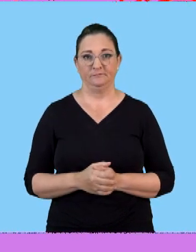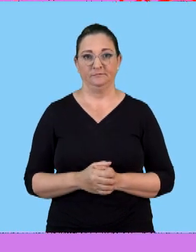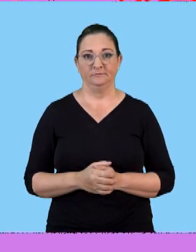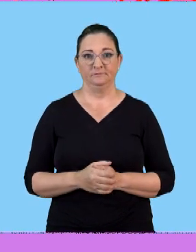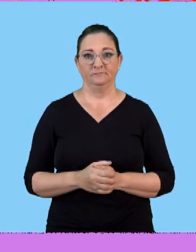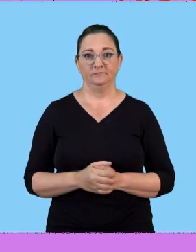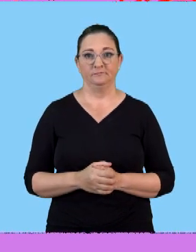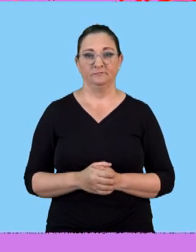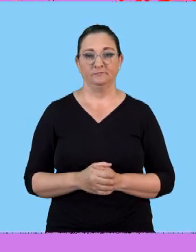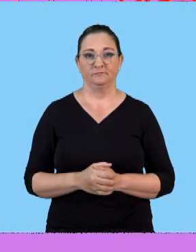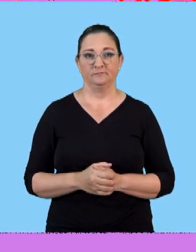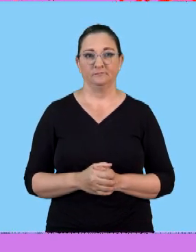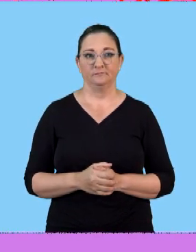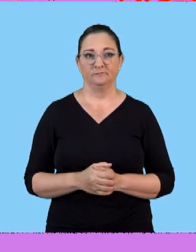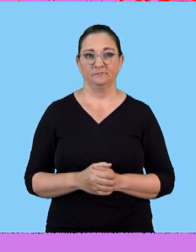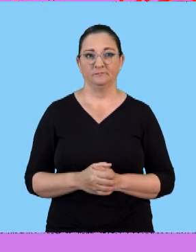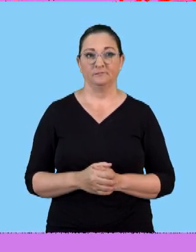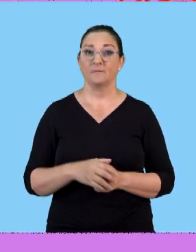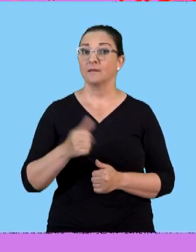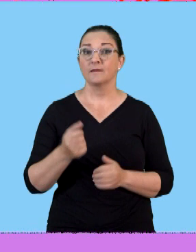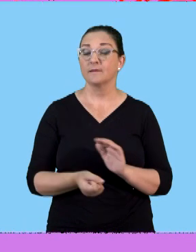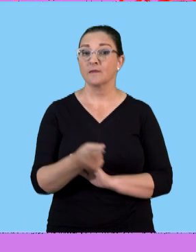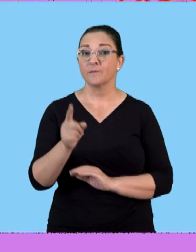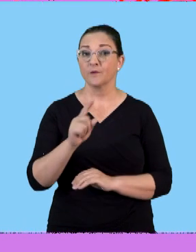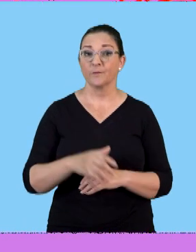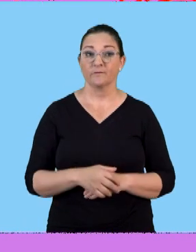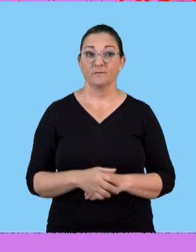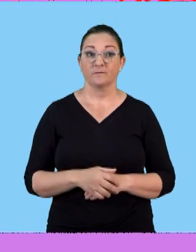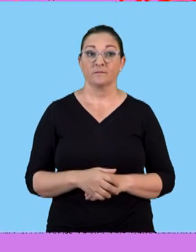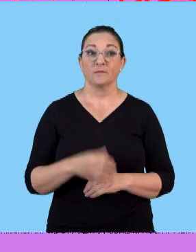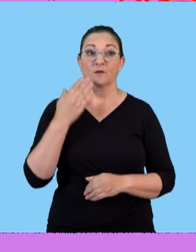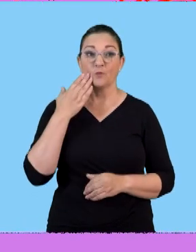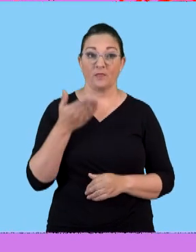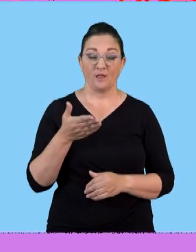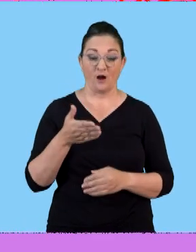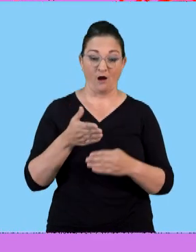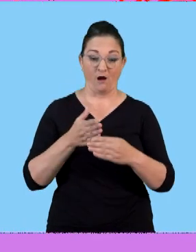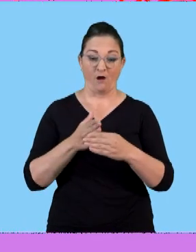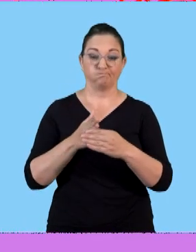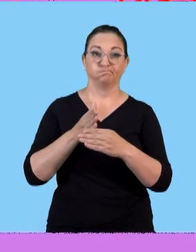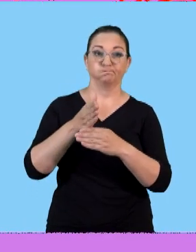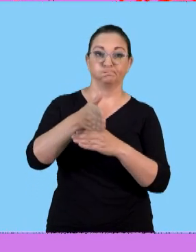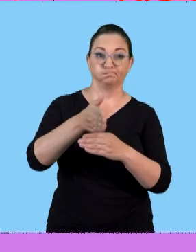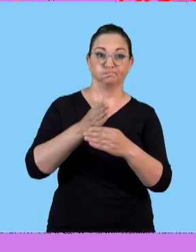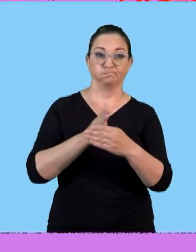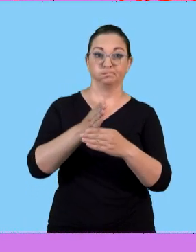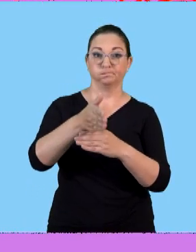into Deza Street. What will happen now? Once in Deza Street, she will cross the